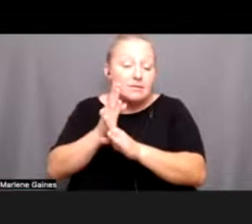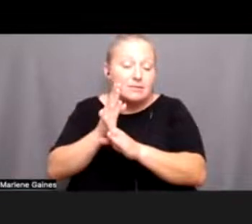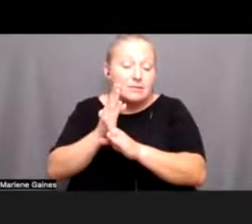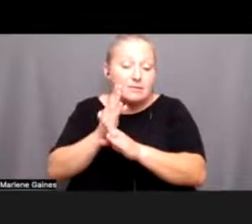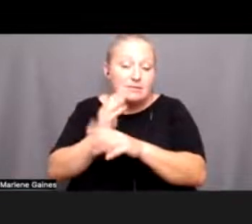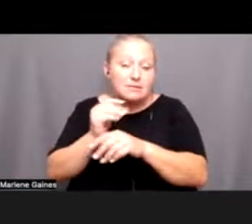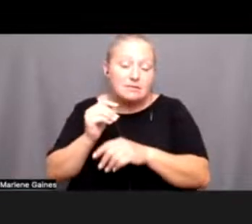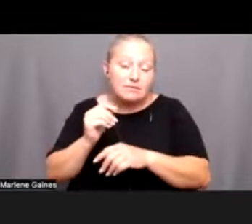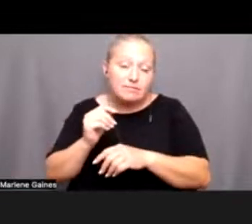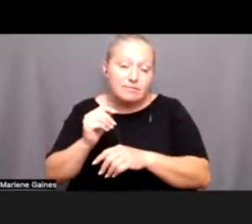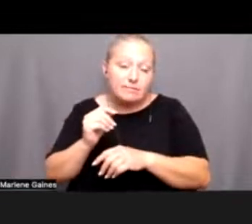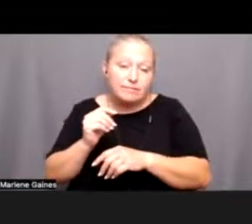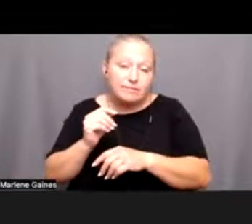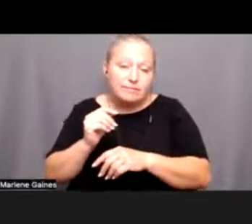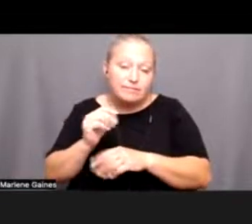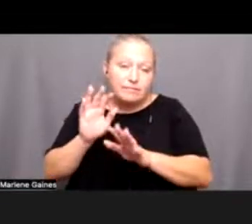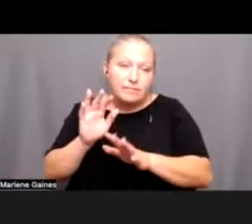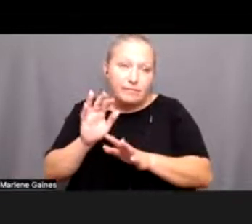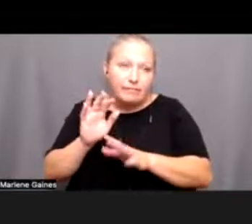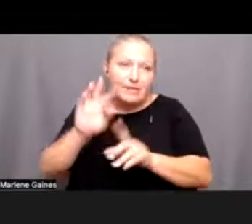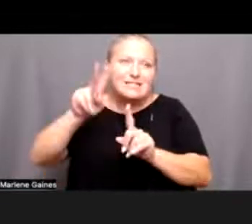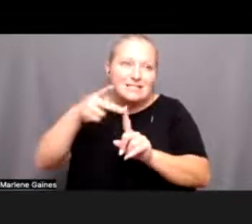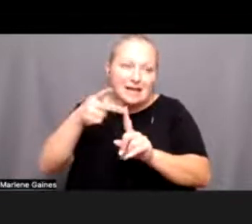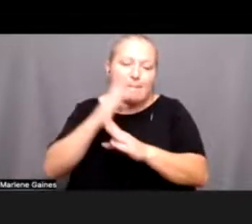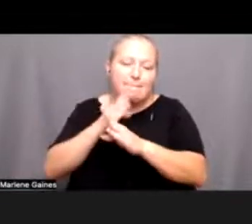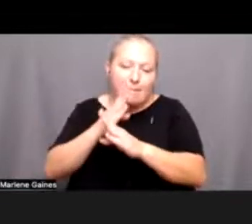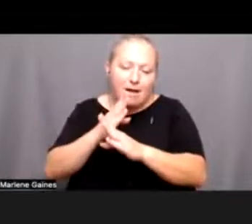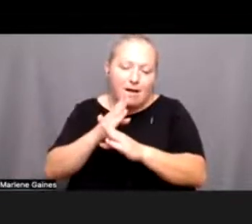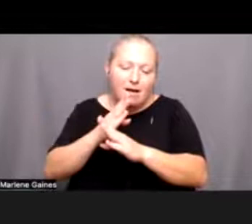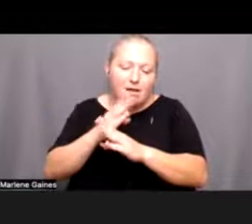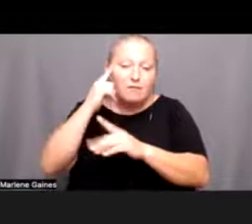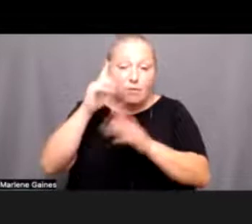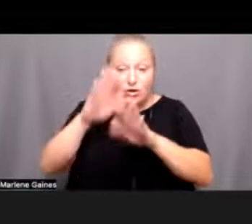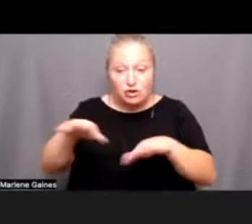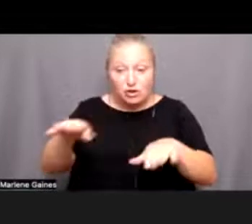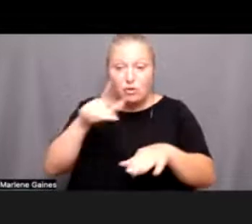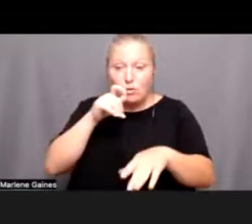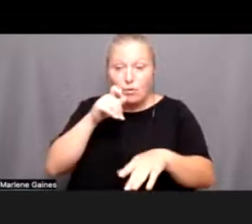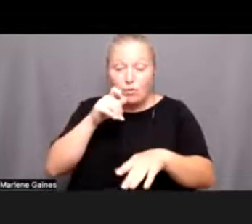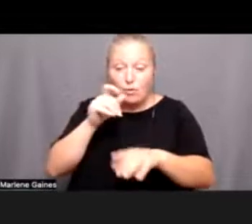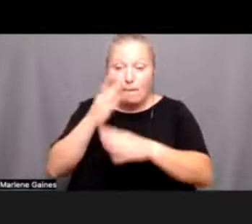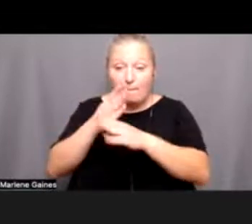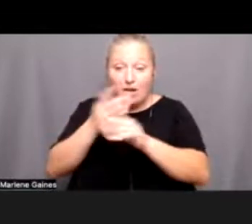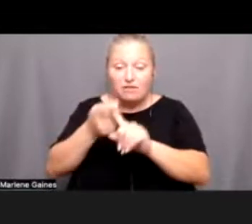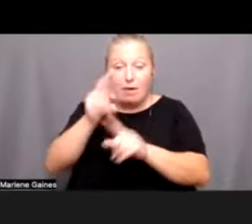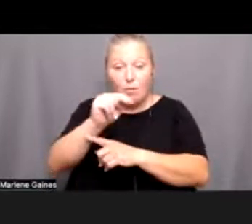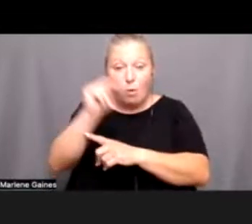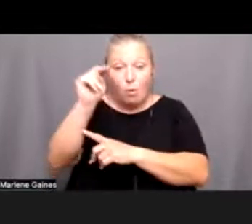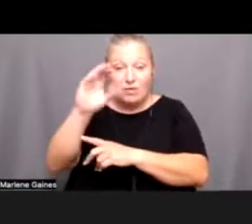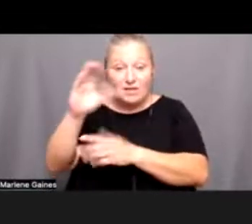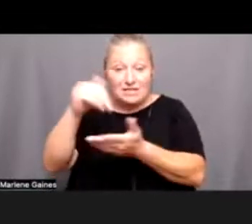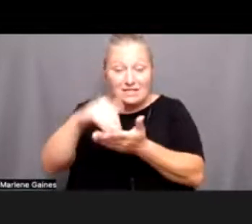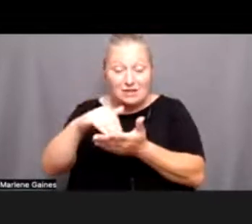to, or a second bus, so that the kids that are bused out of the North Central neighborhood into